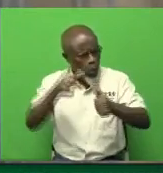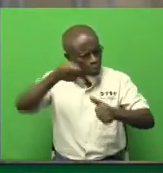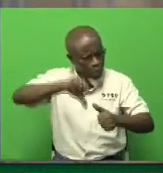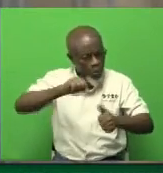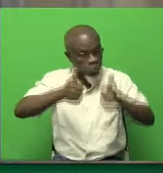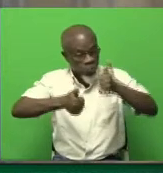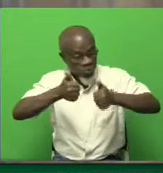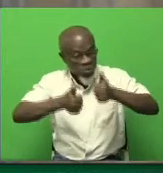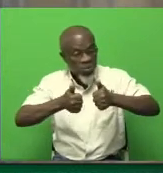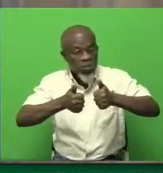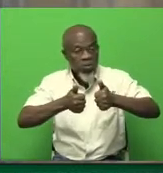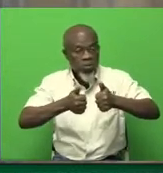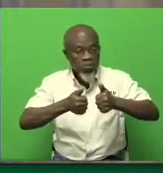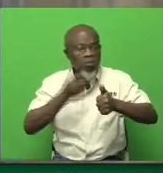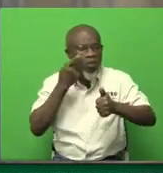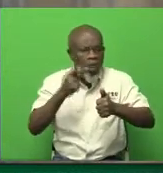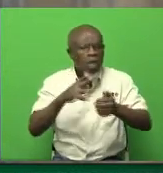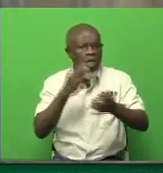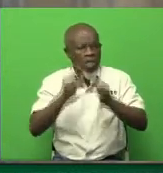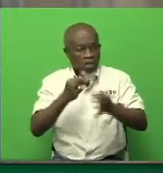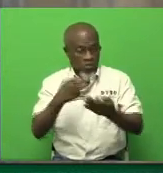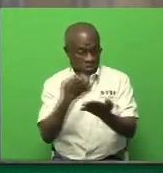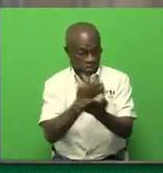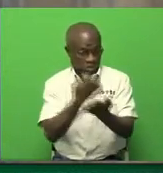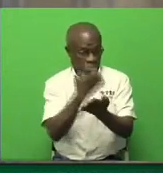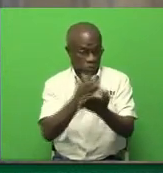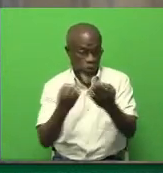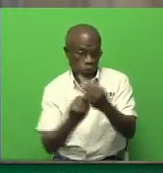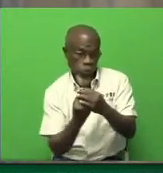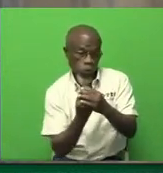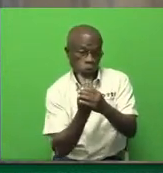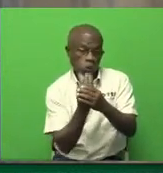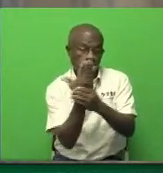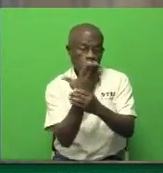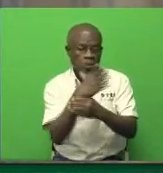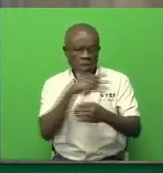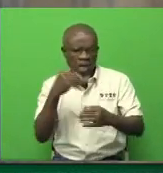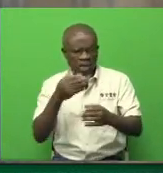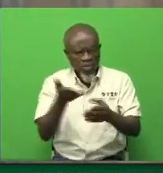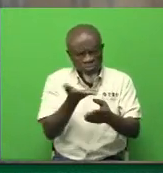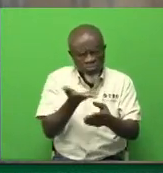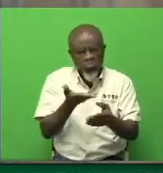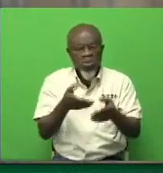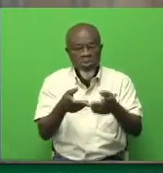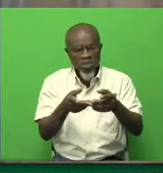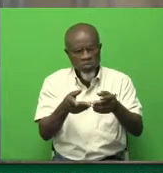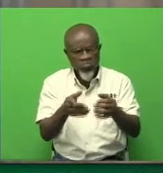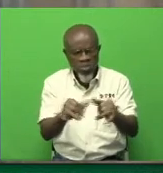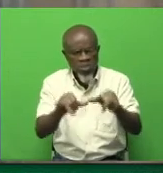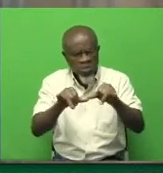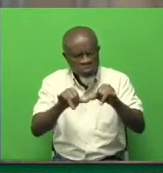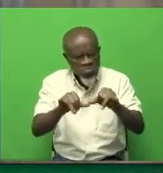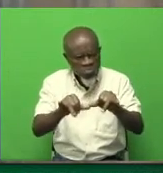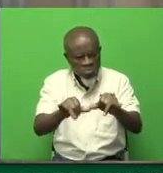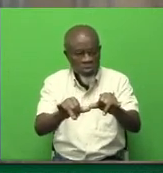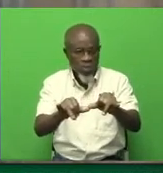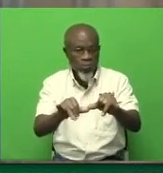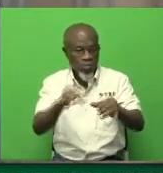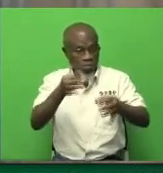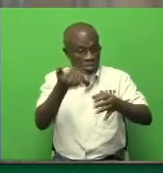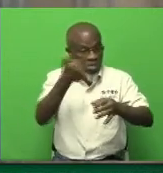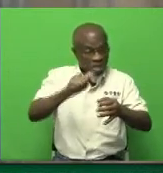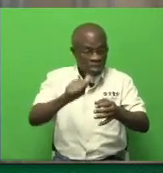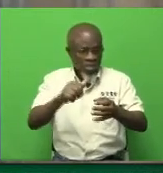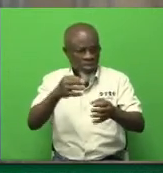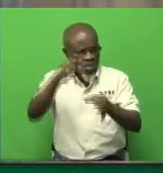Economic Development and the potential impact on socio-economic stability any investor looking at this